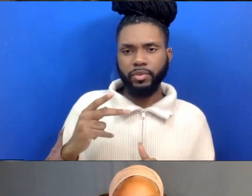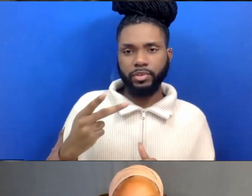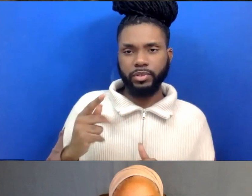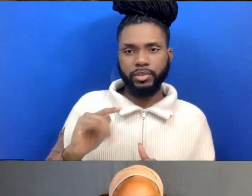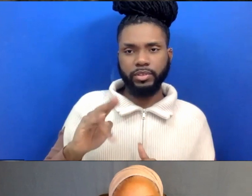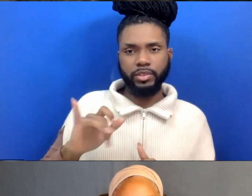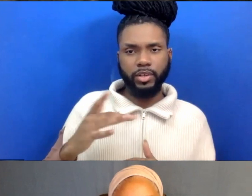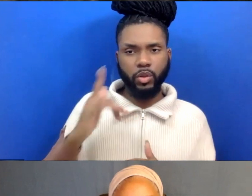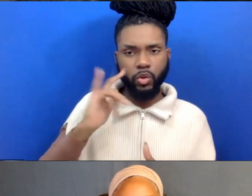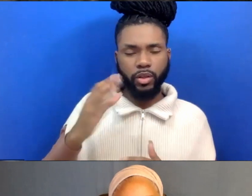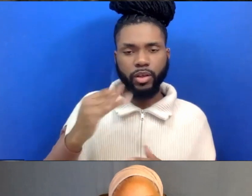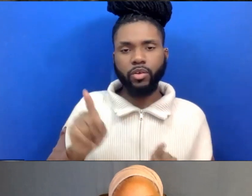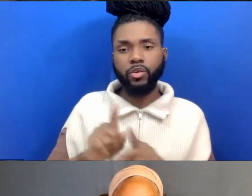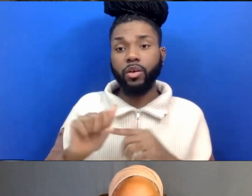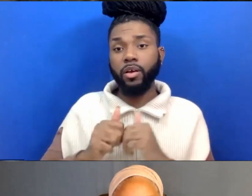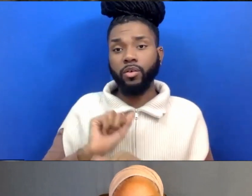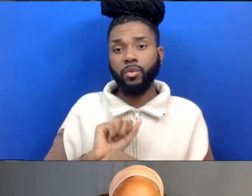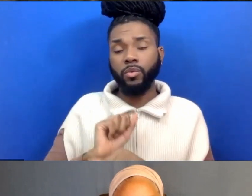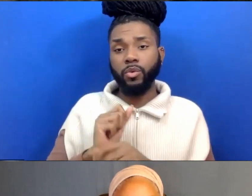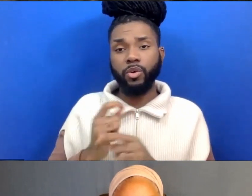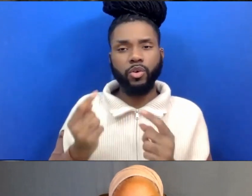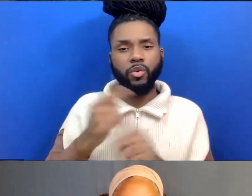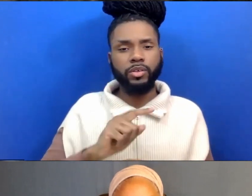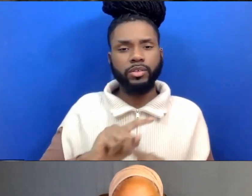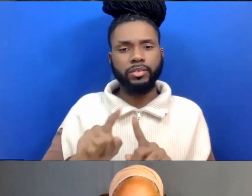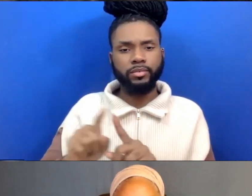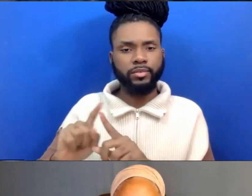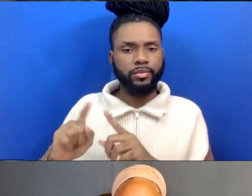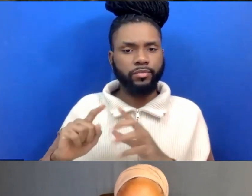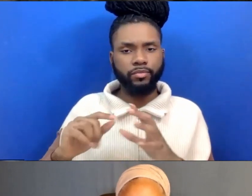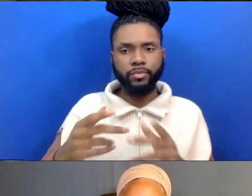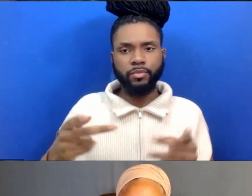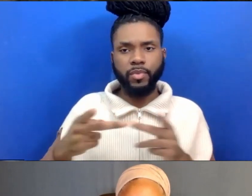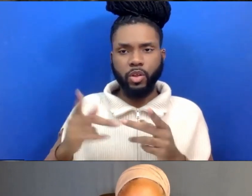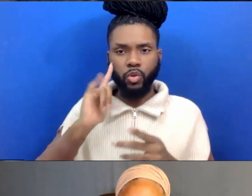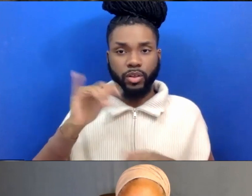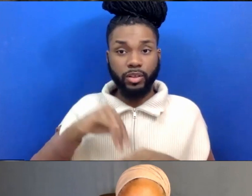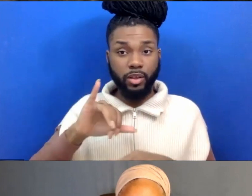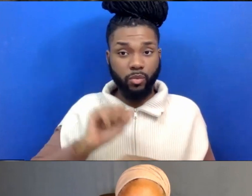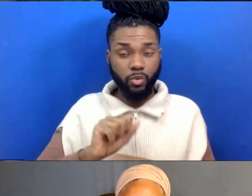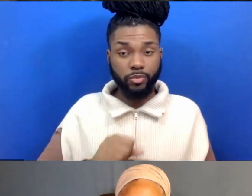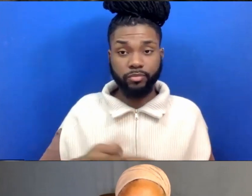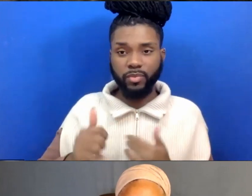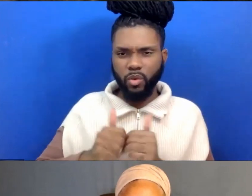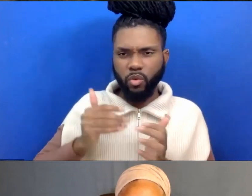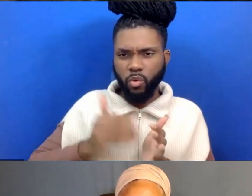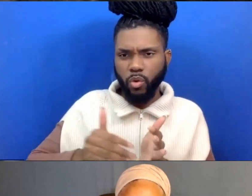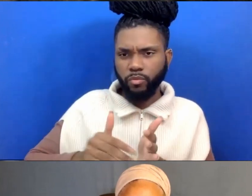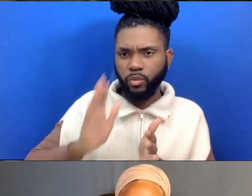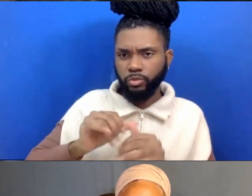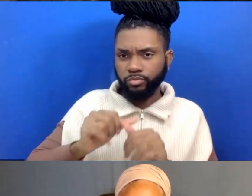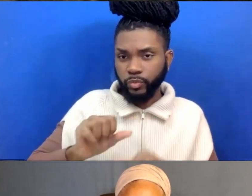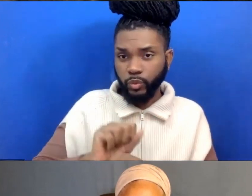relationships sustained across position through this kind of work? What is this work's frequency? And the